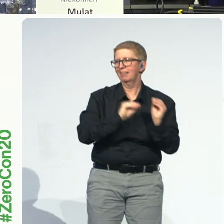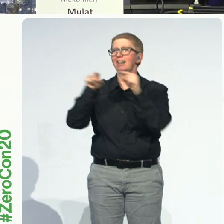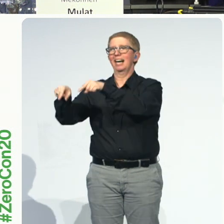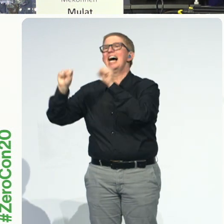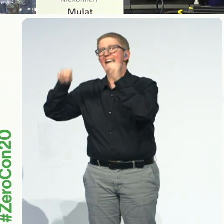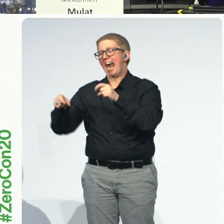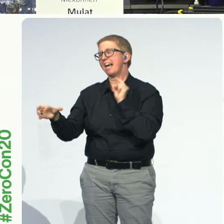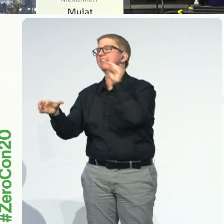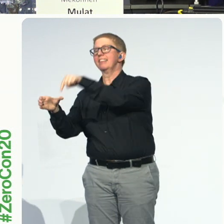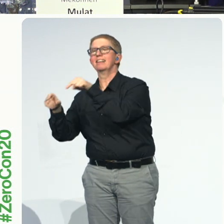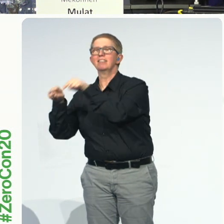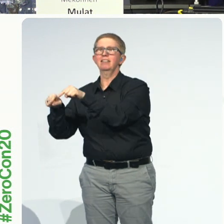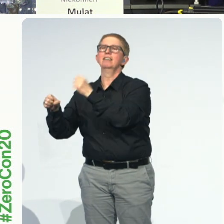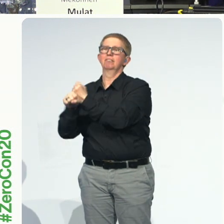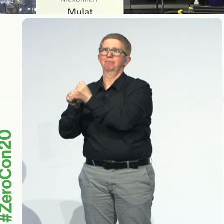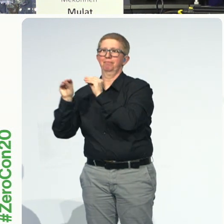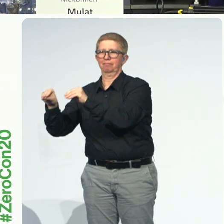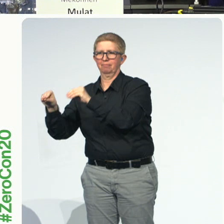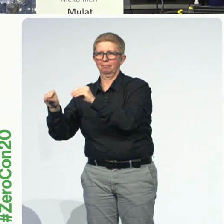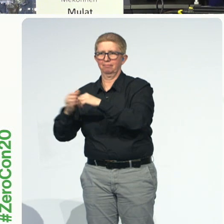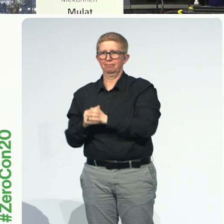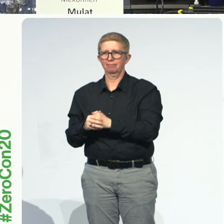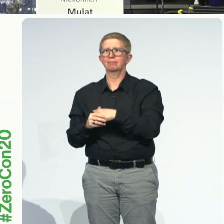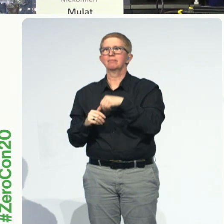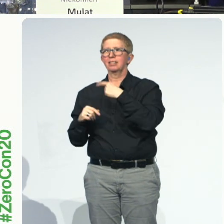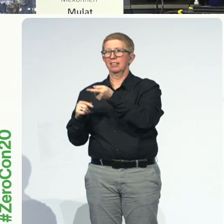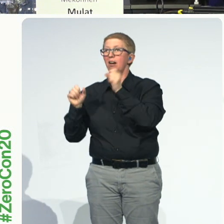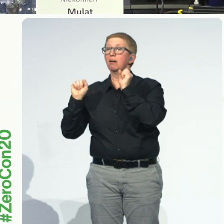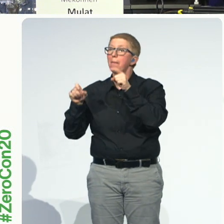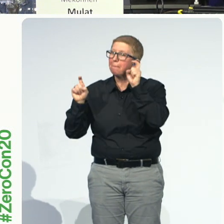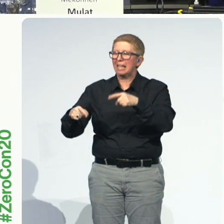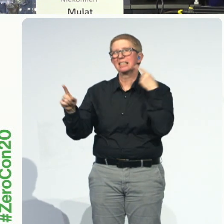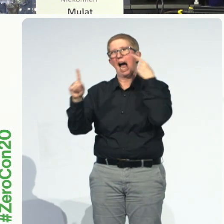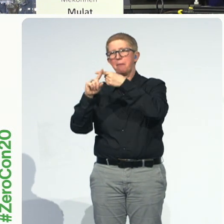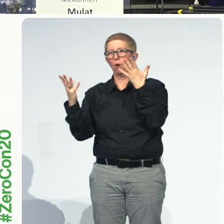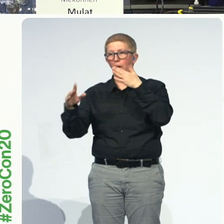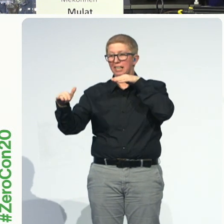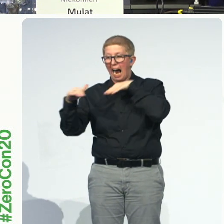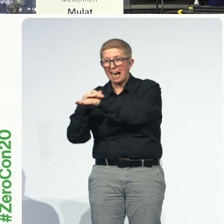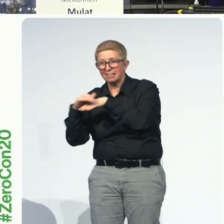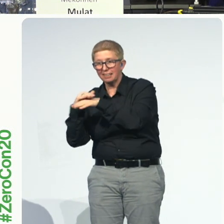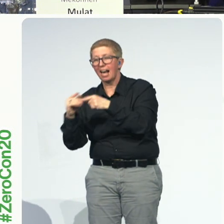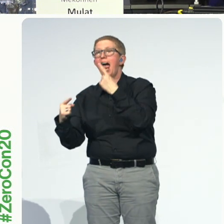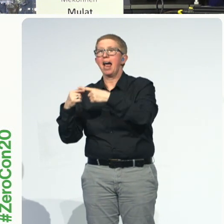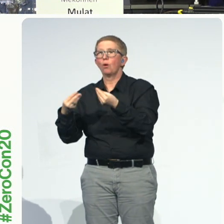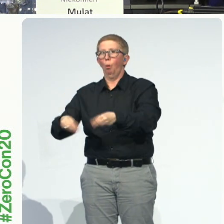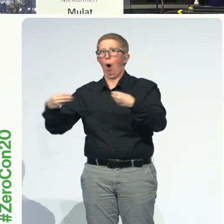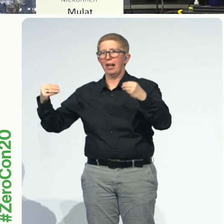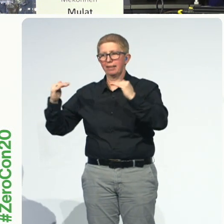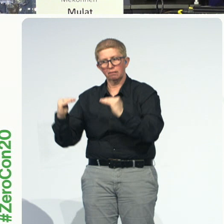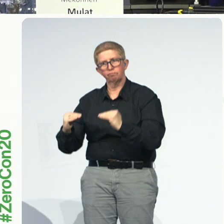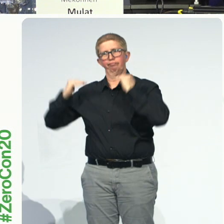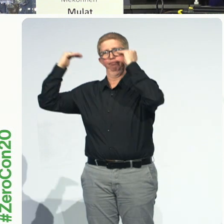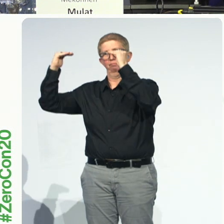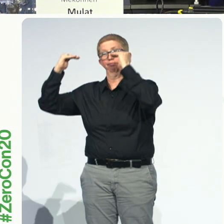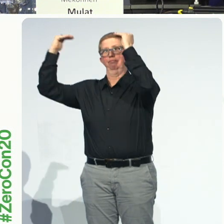both access and quality of provision of education for deaf in collaboration